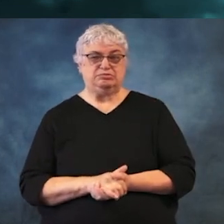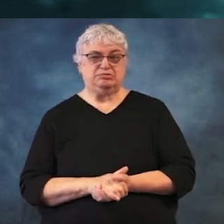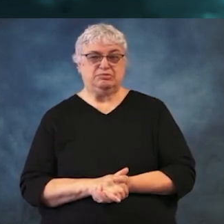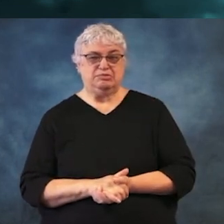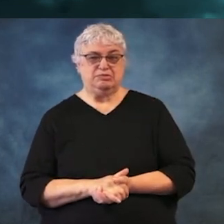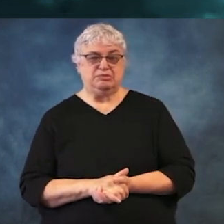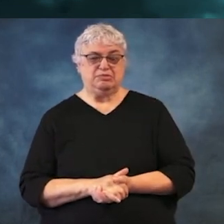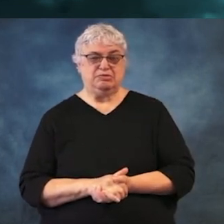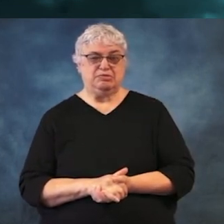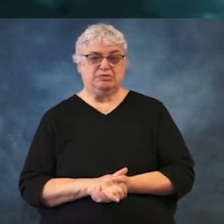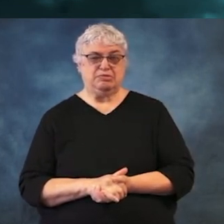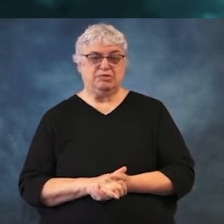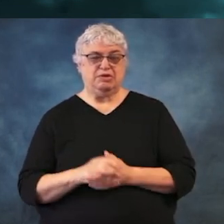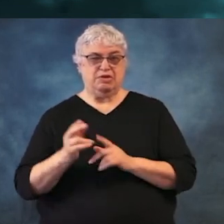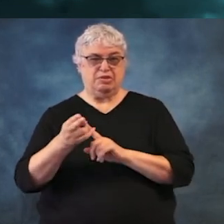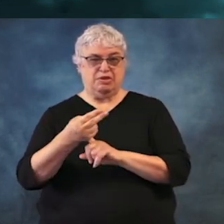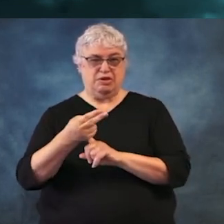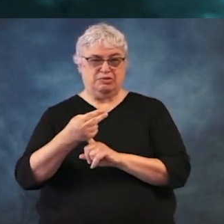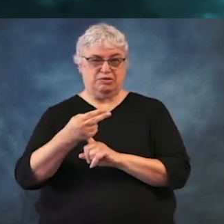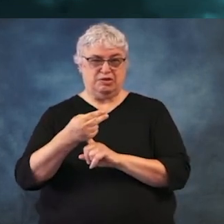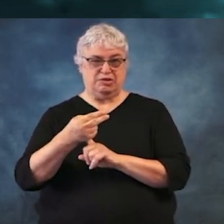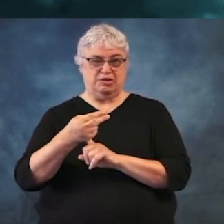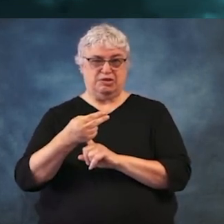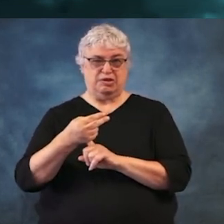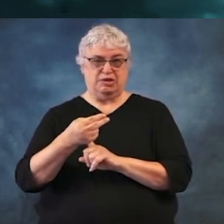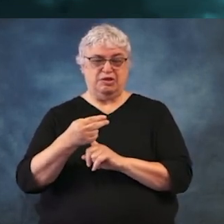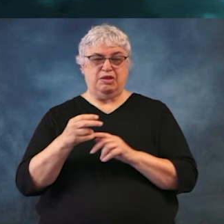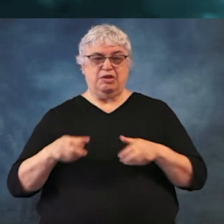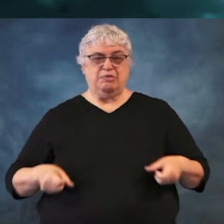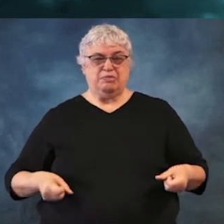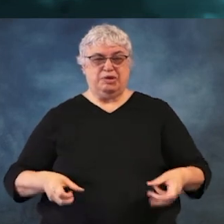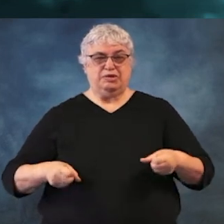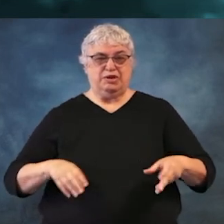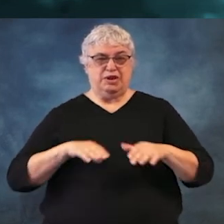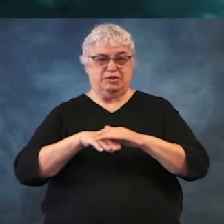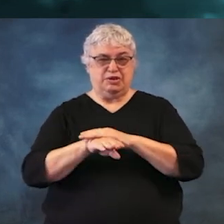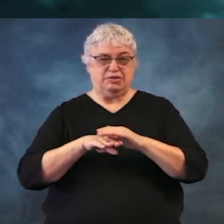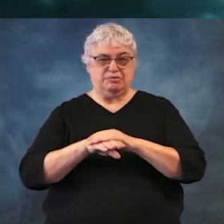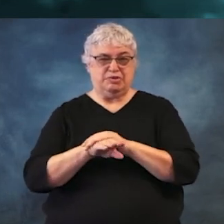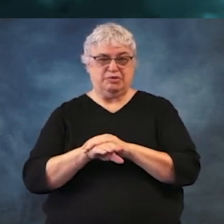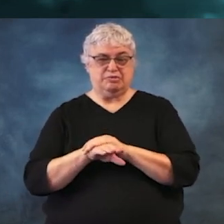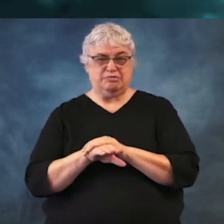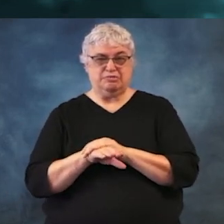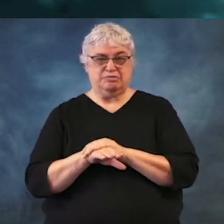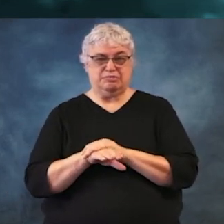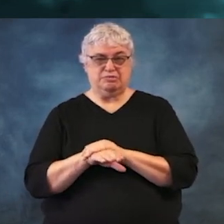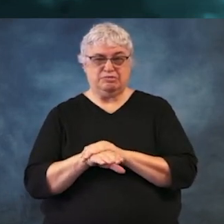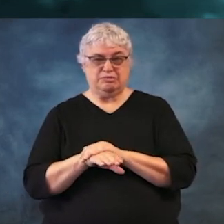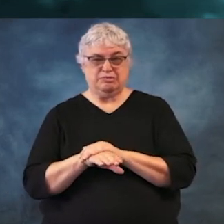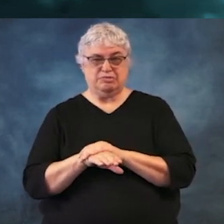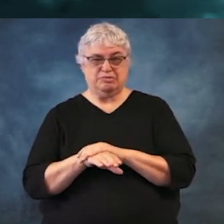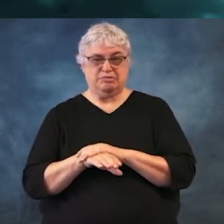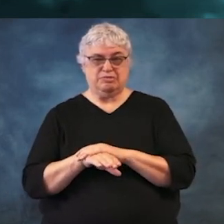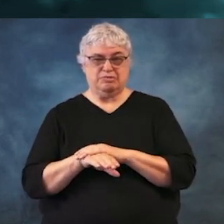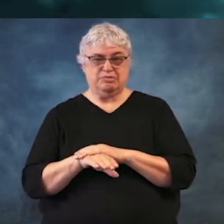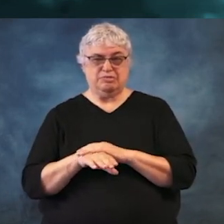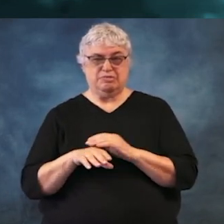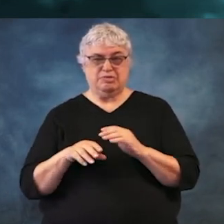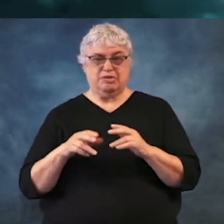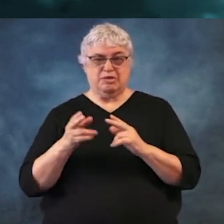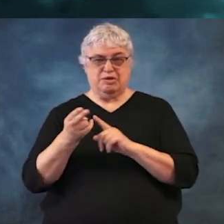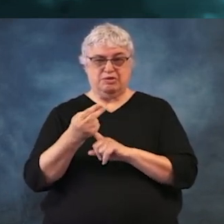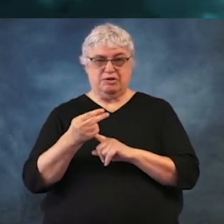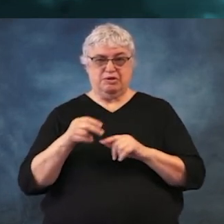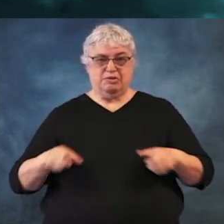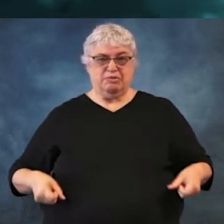is making sure that the hotel is wheelchair accessible, because the the hotels that